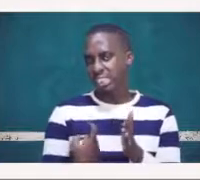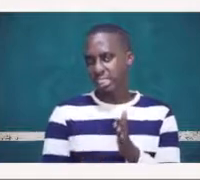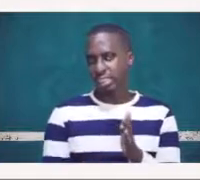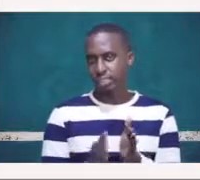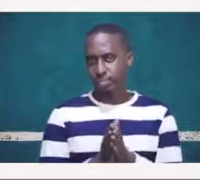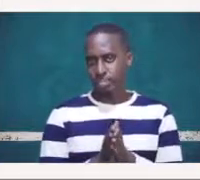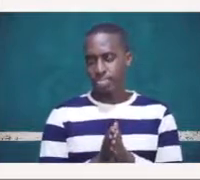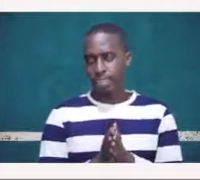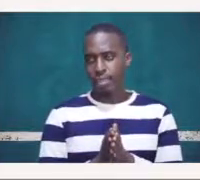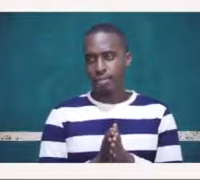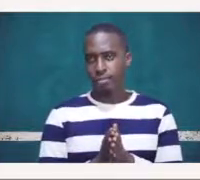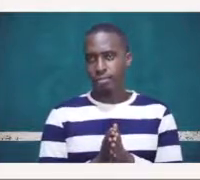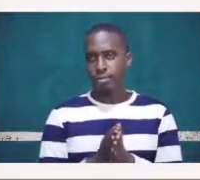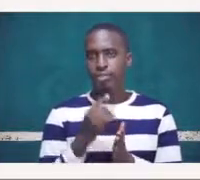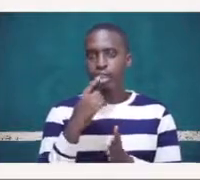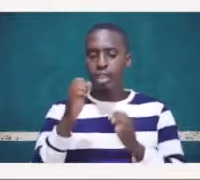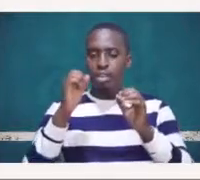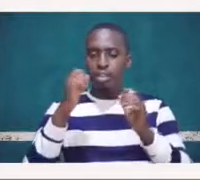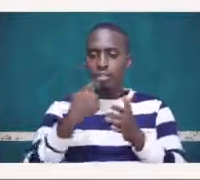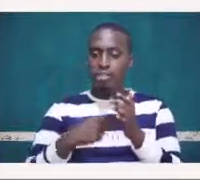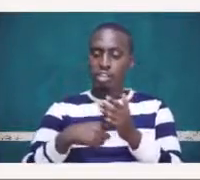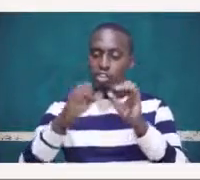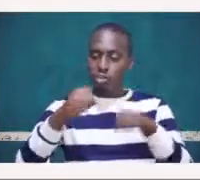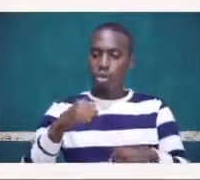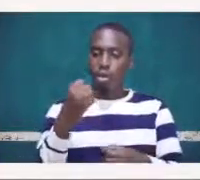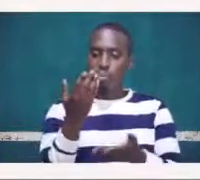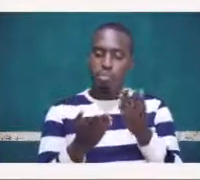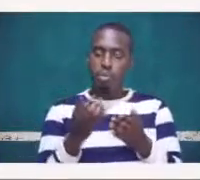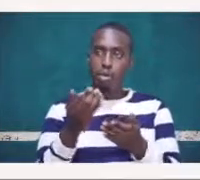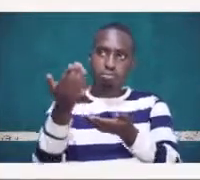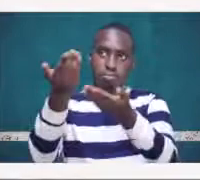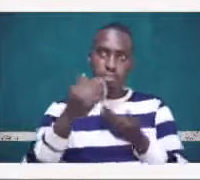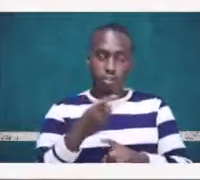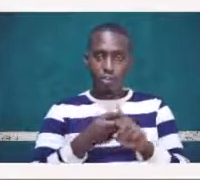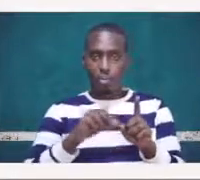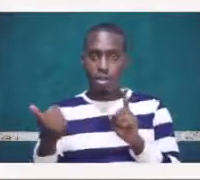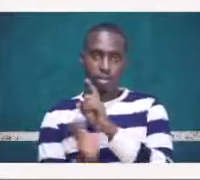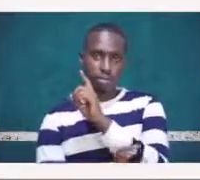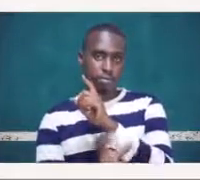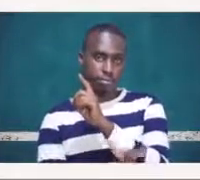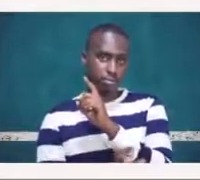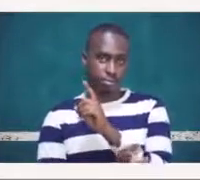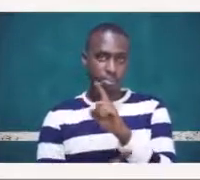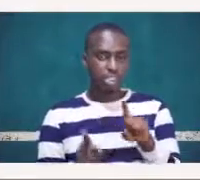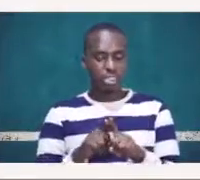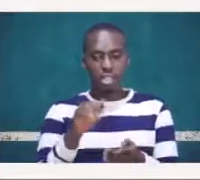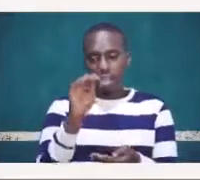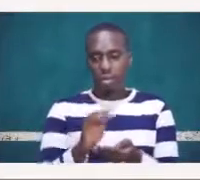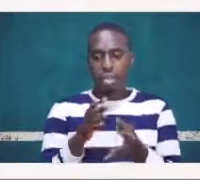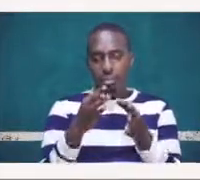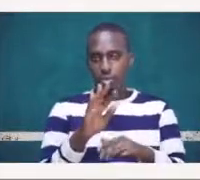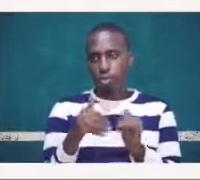on imported products may discourage people to import from other countries. Like a quota limiting on the quantity, those are